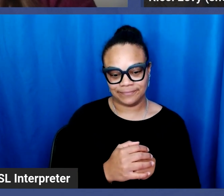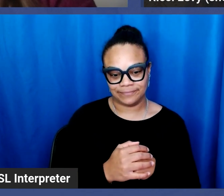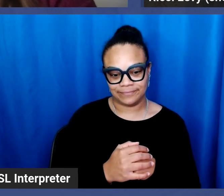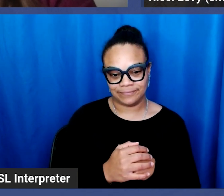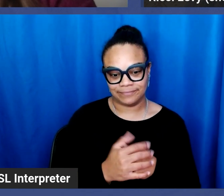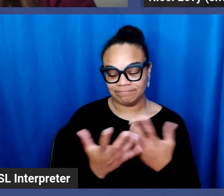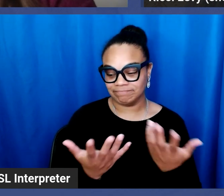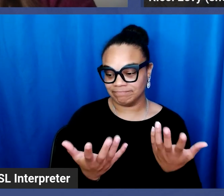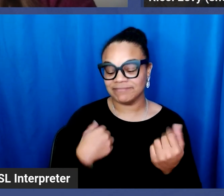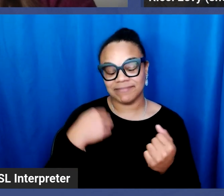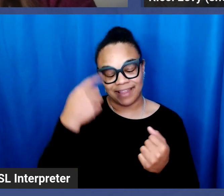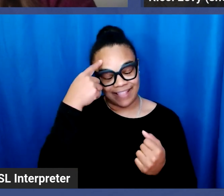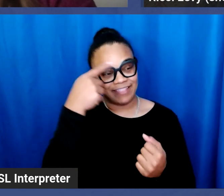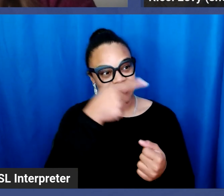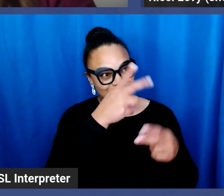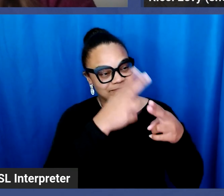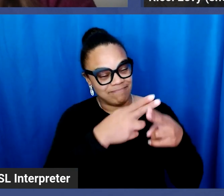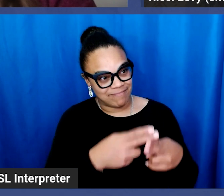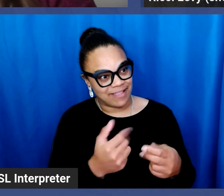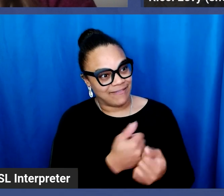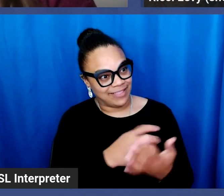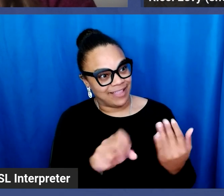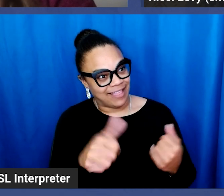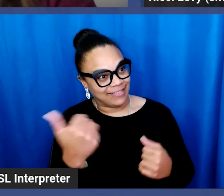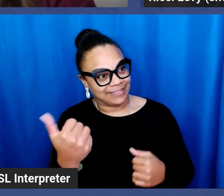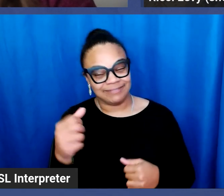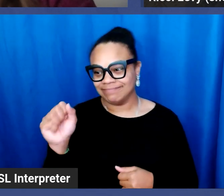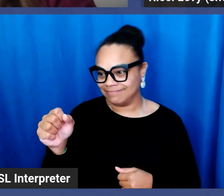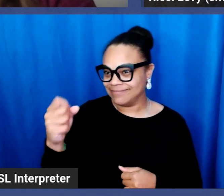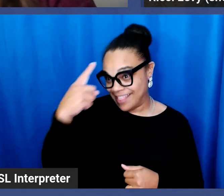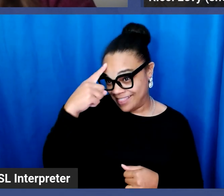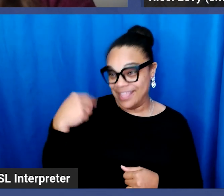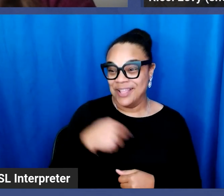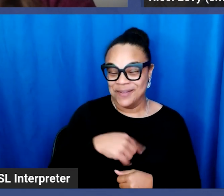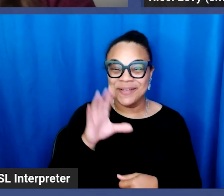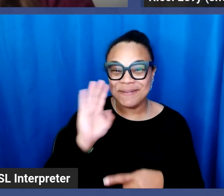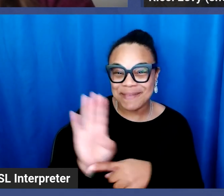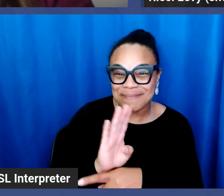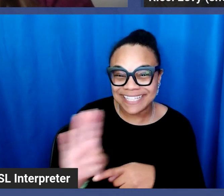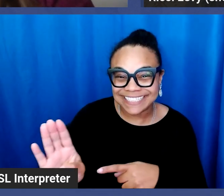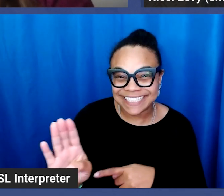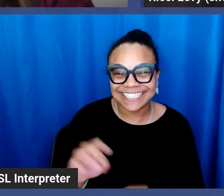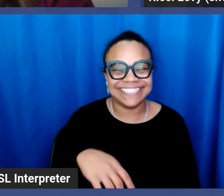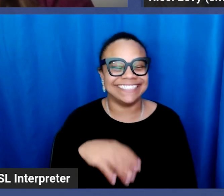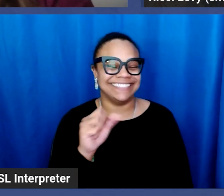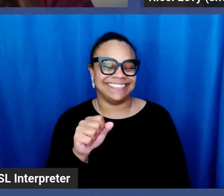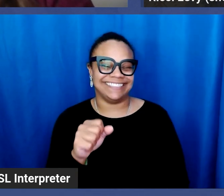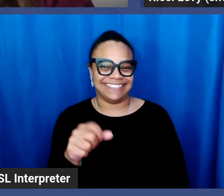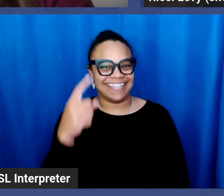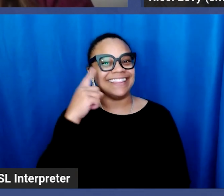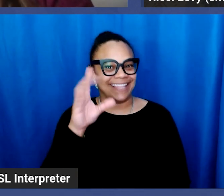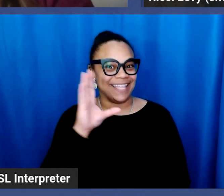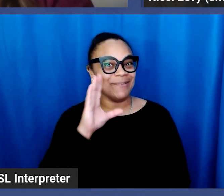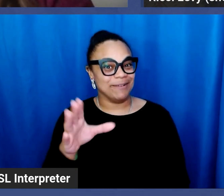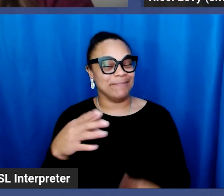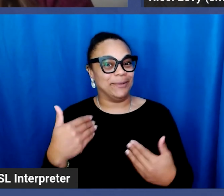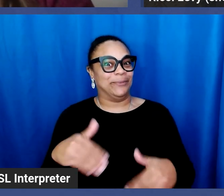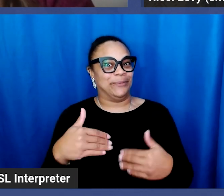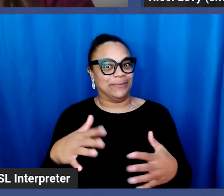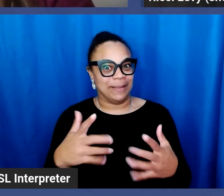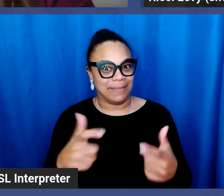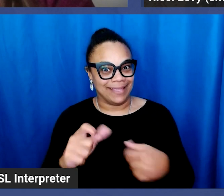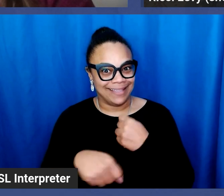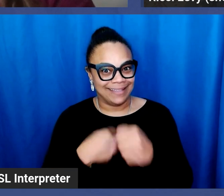No, I think you covered everything else. Yeah, I think we're going to be busy. I think it's going to be quite a year.